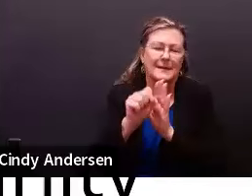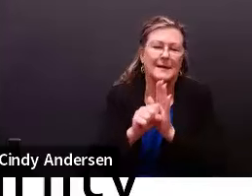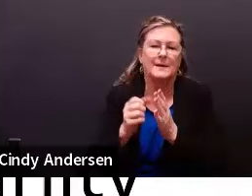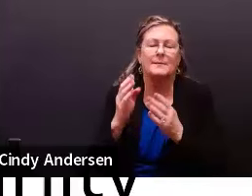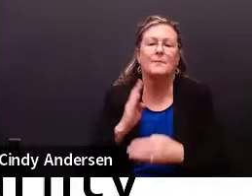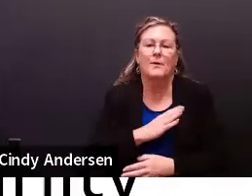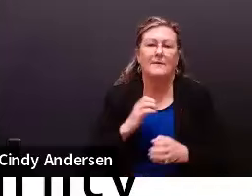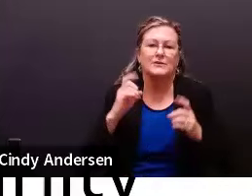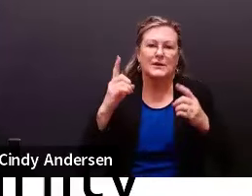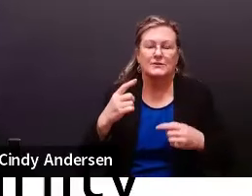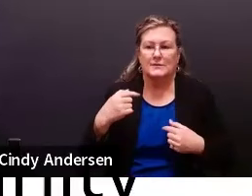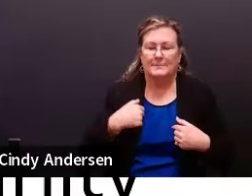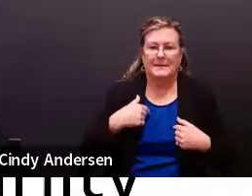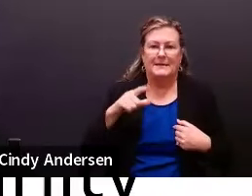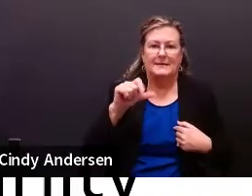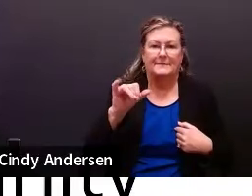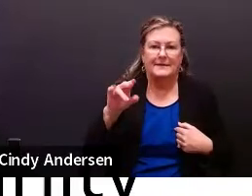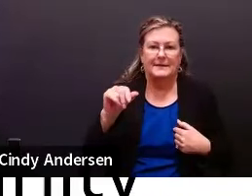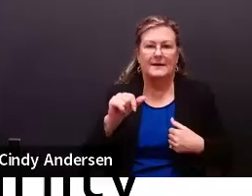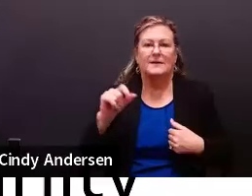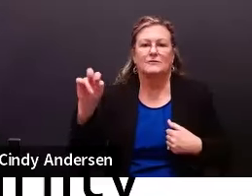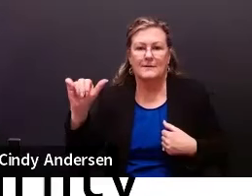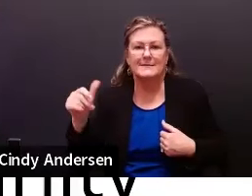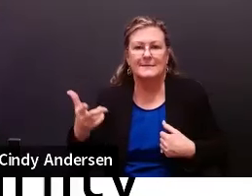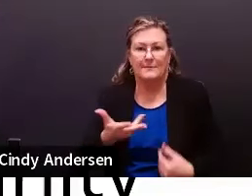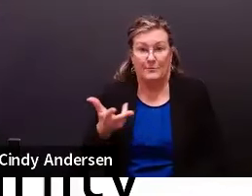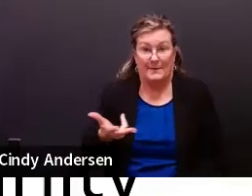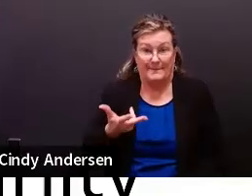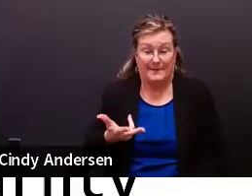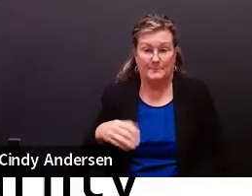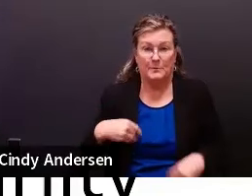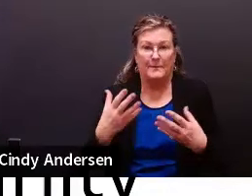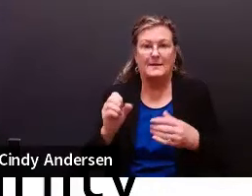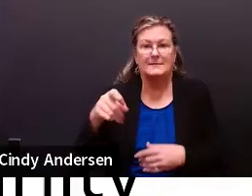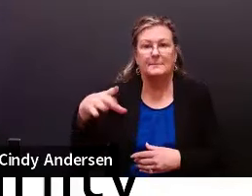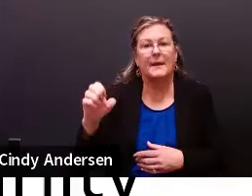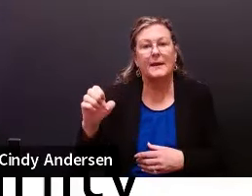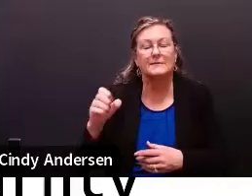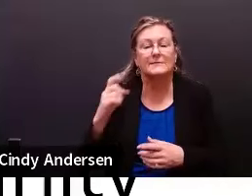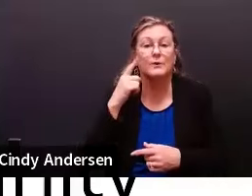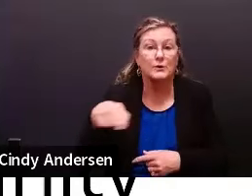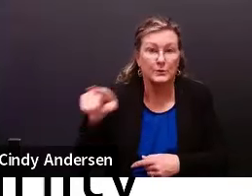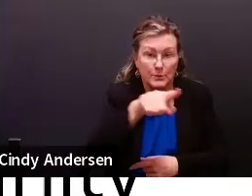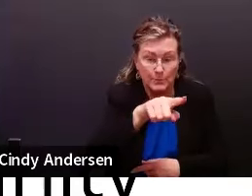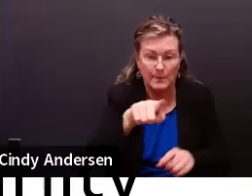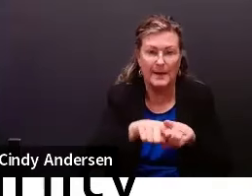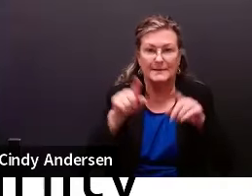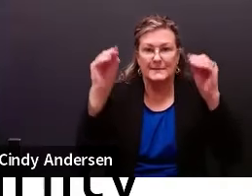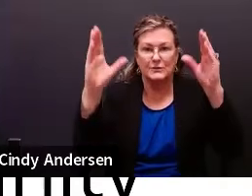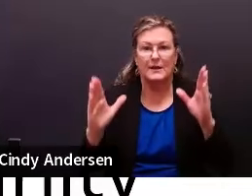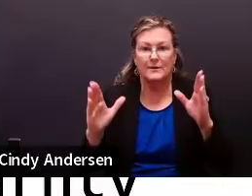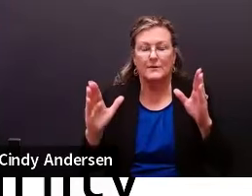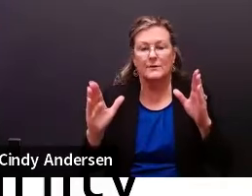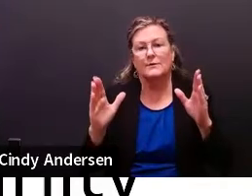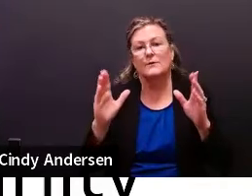Lavinia, Tracy, and I, for you all as educators, and we're here with a common goal, really to collaboratively